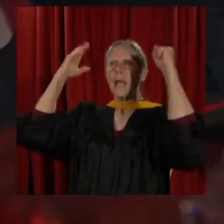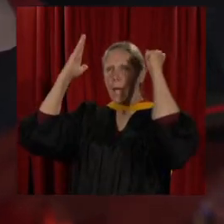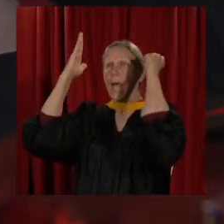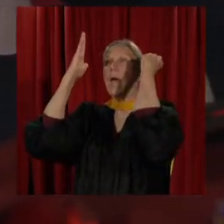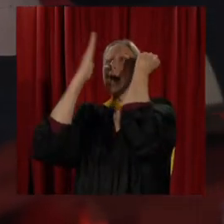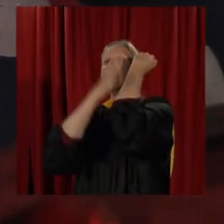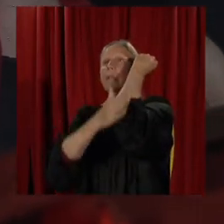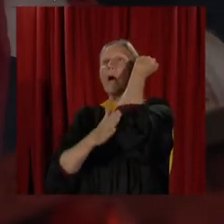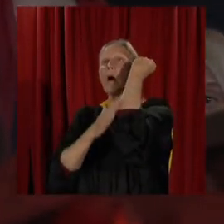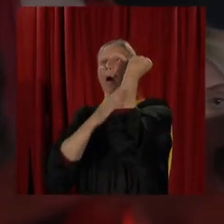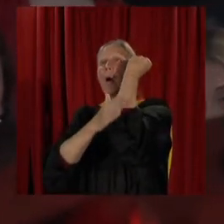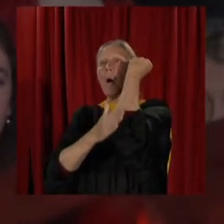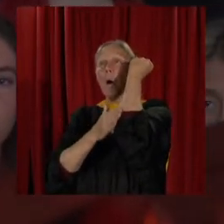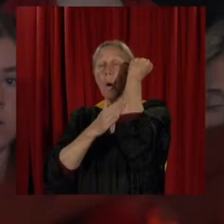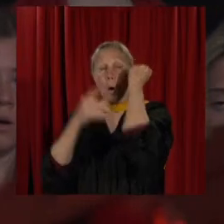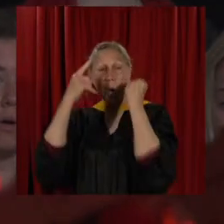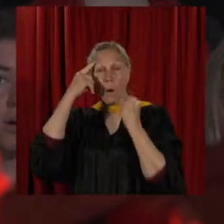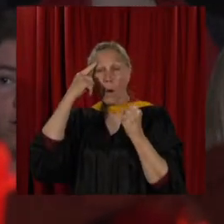free and the